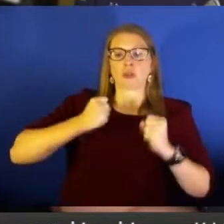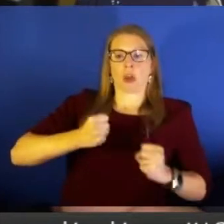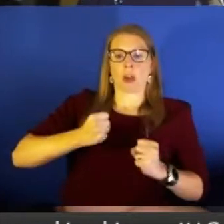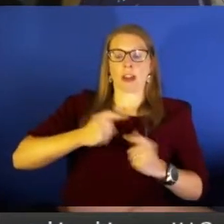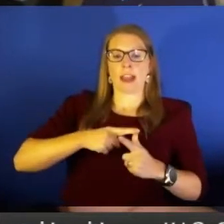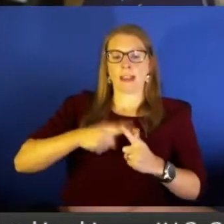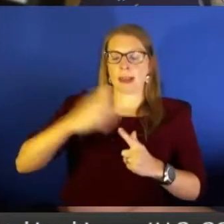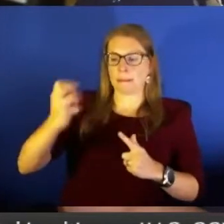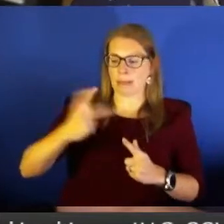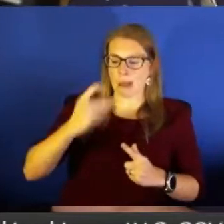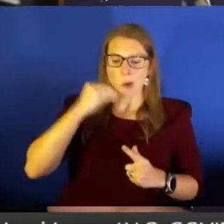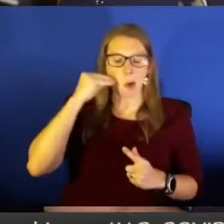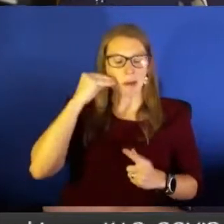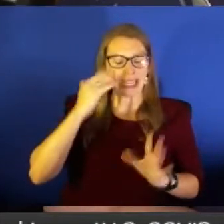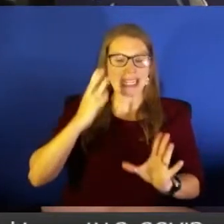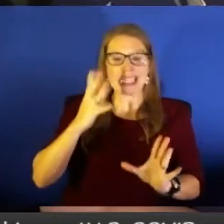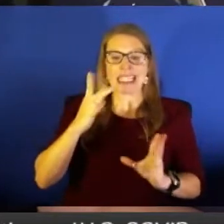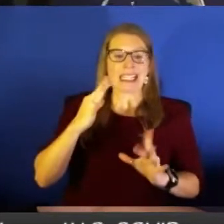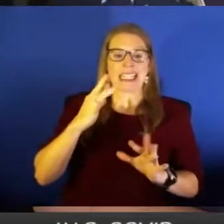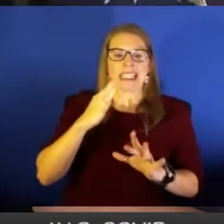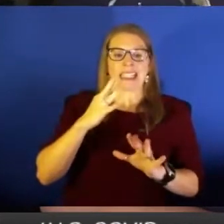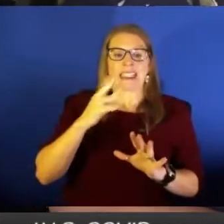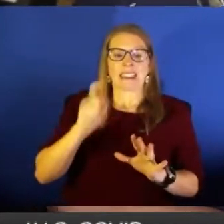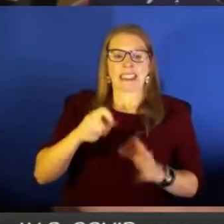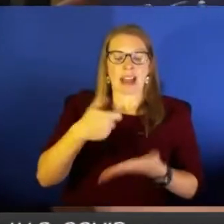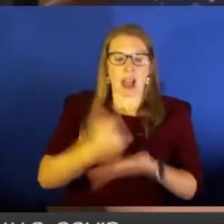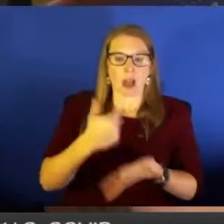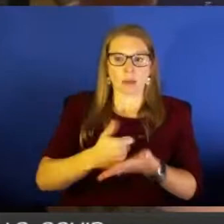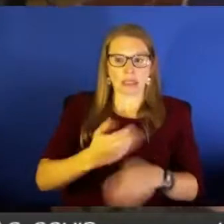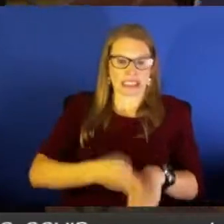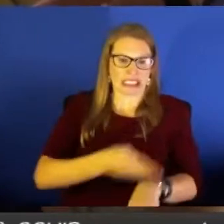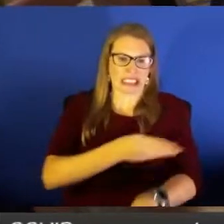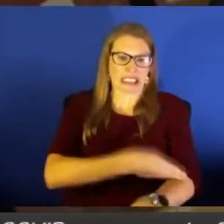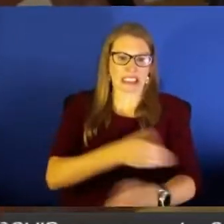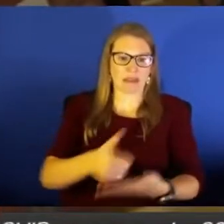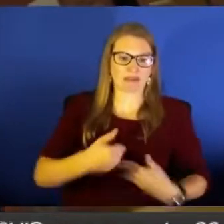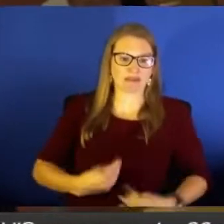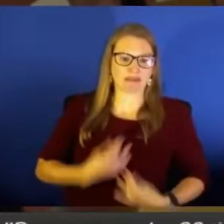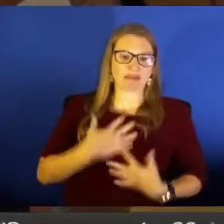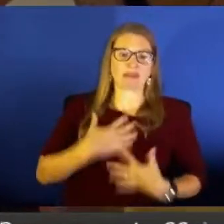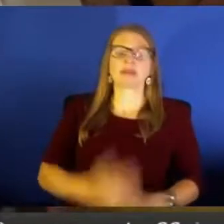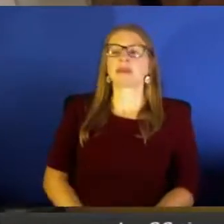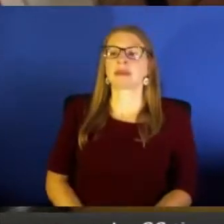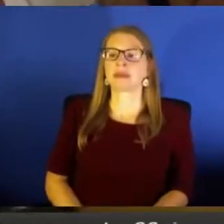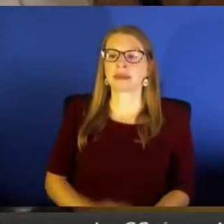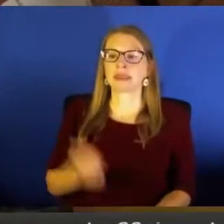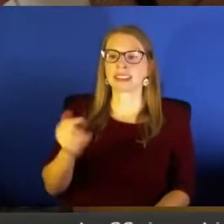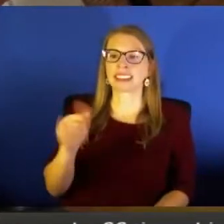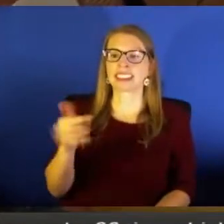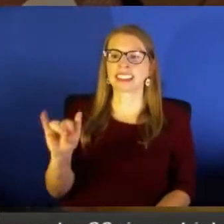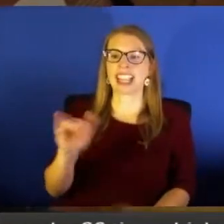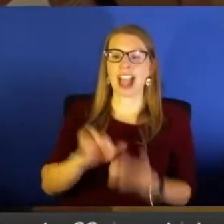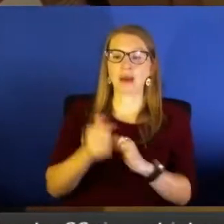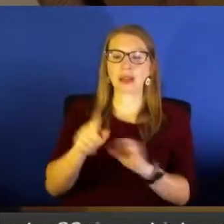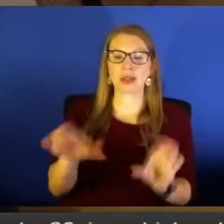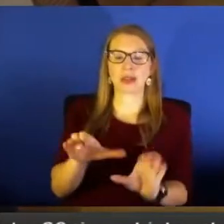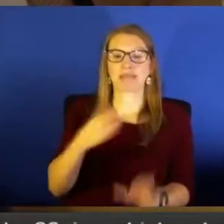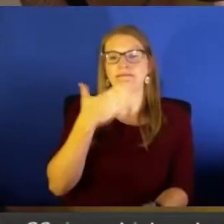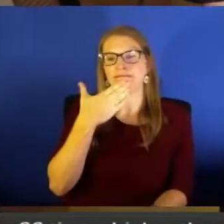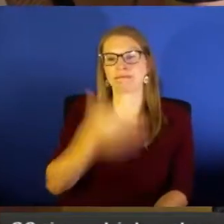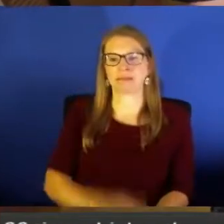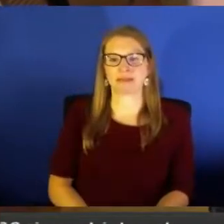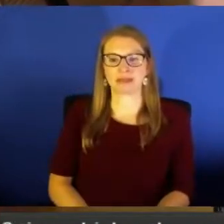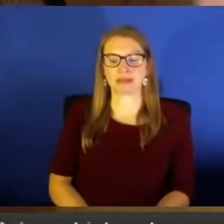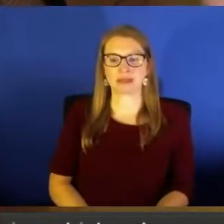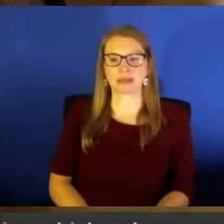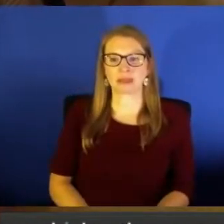get better. Yeah, 100%. So good insight. Thank you. I'll come back to you in just a bit. Gigi, how are you today? I'm really good, Jessica. Well, thank you always for the work that you